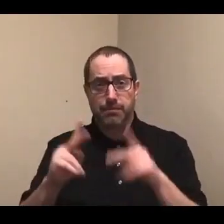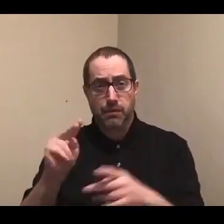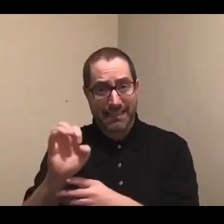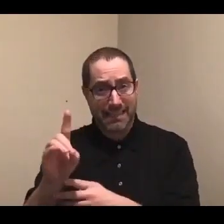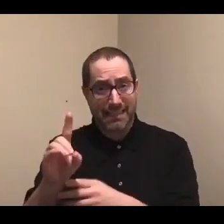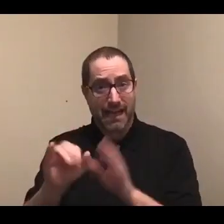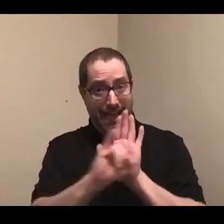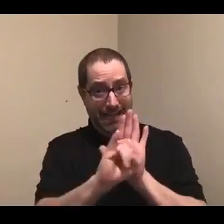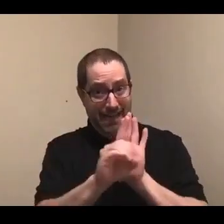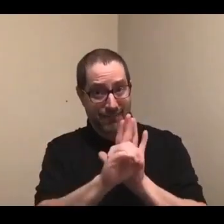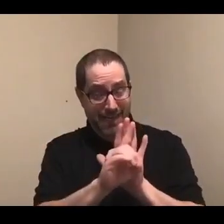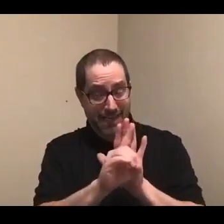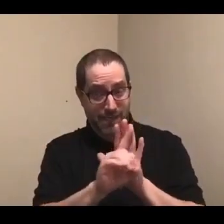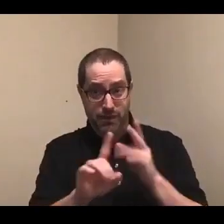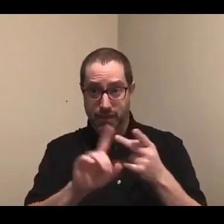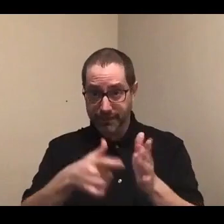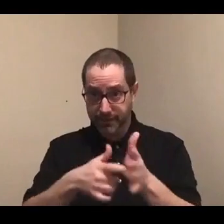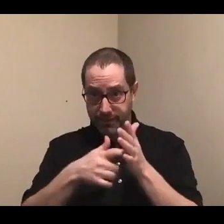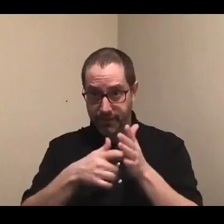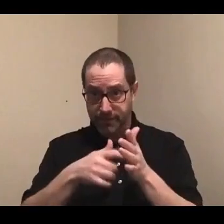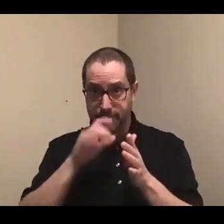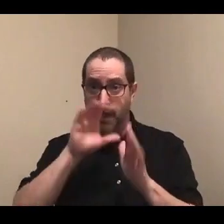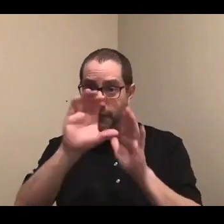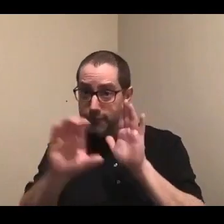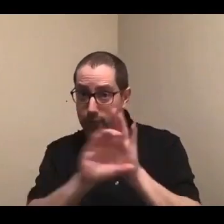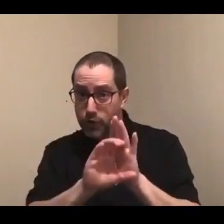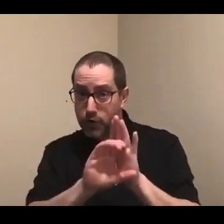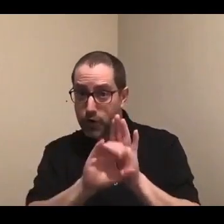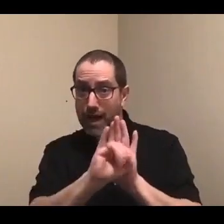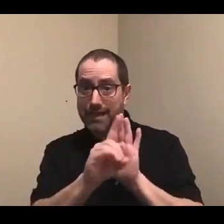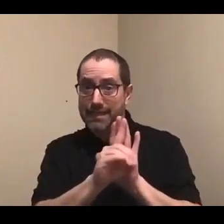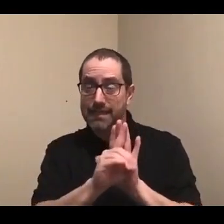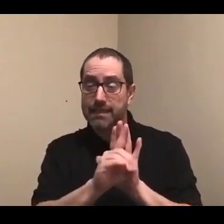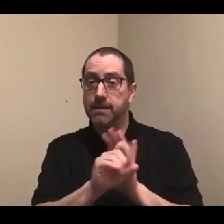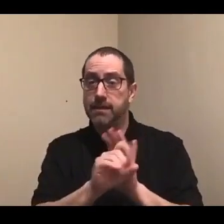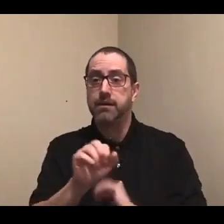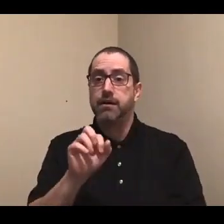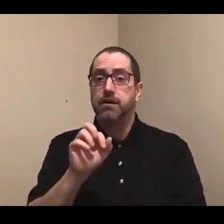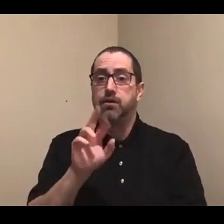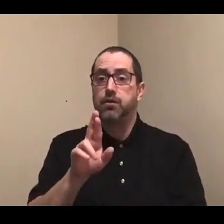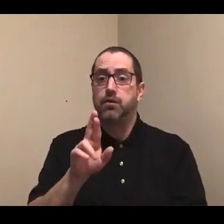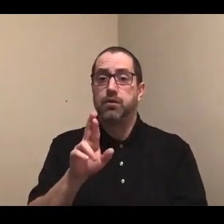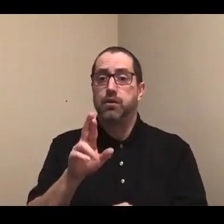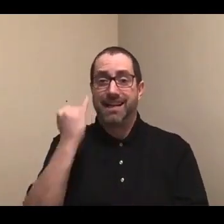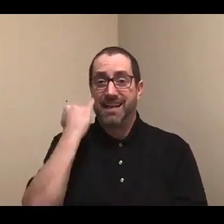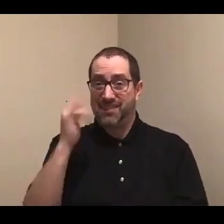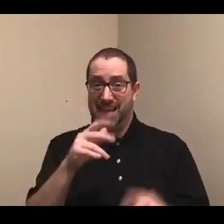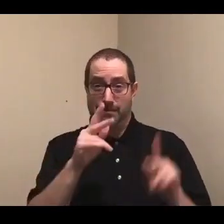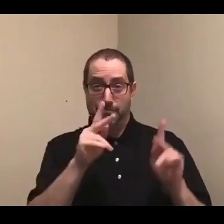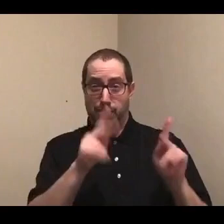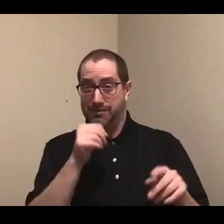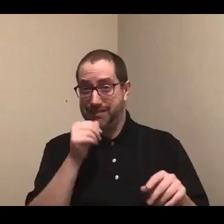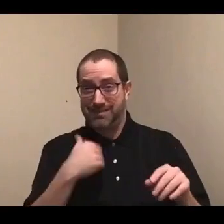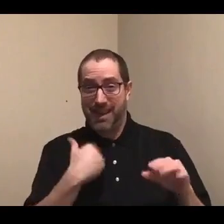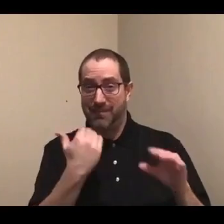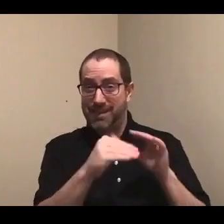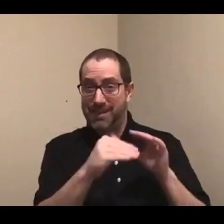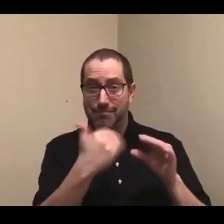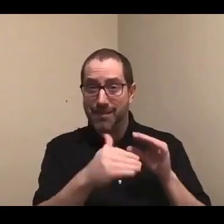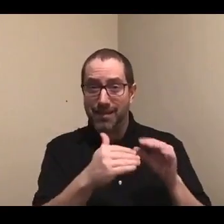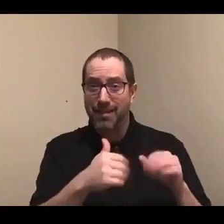photo identification to prove that they are who they are? And if someone doesn't have an email address or a cell phone